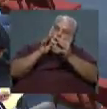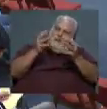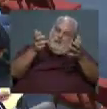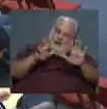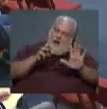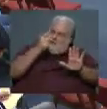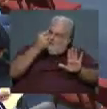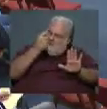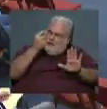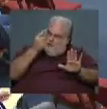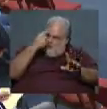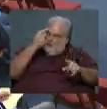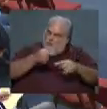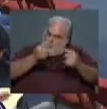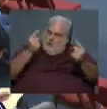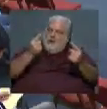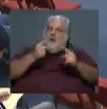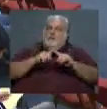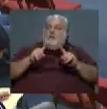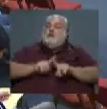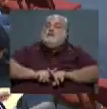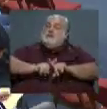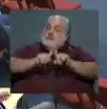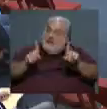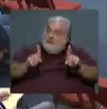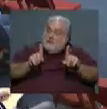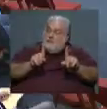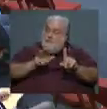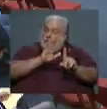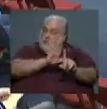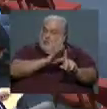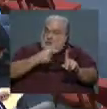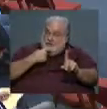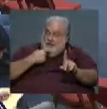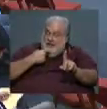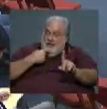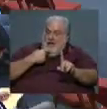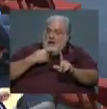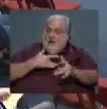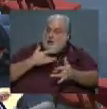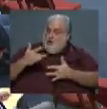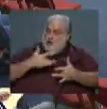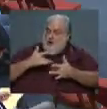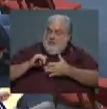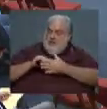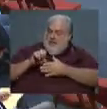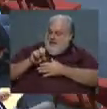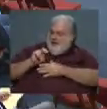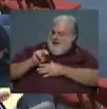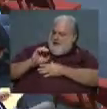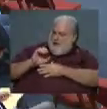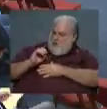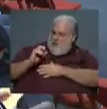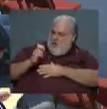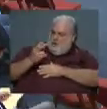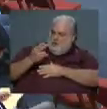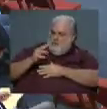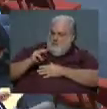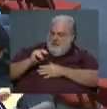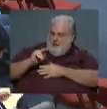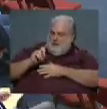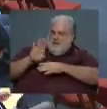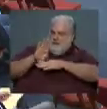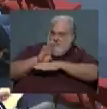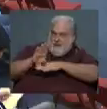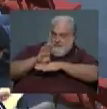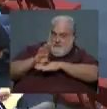I understand you don't, but there's a difference between that and a concern that encroachment of a